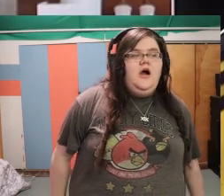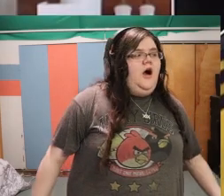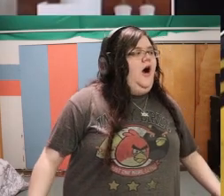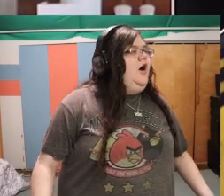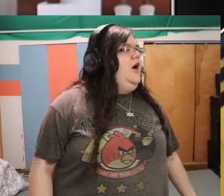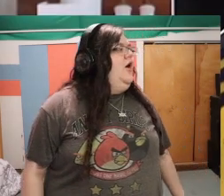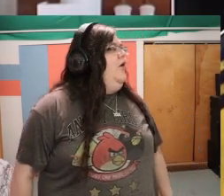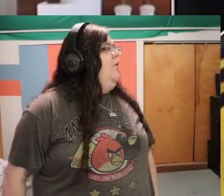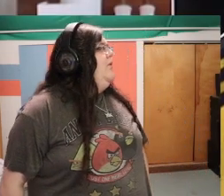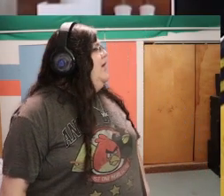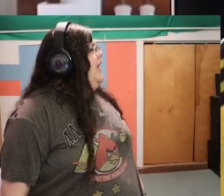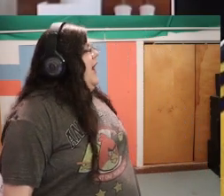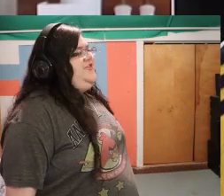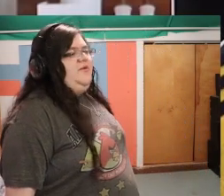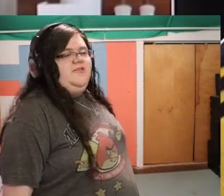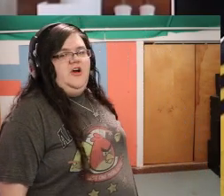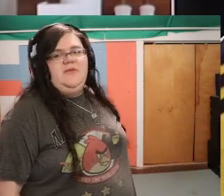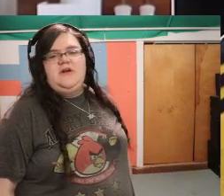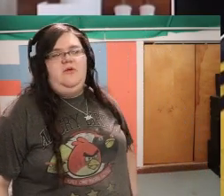German, bit of Swedish.